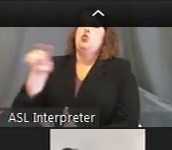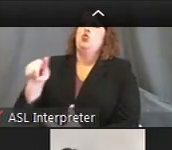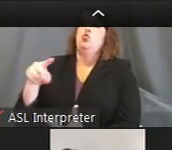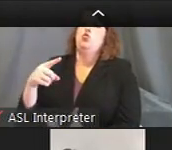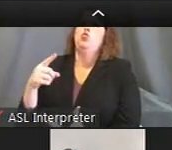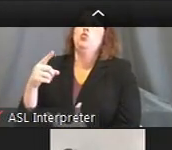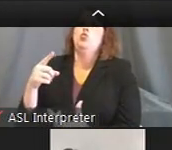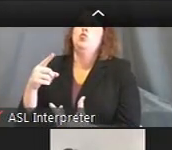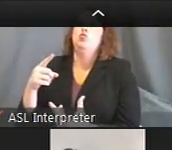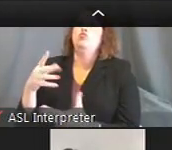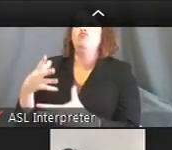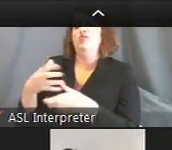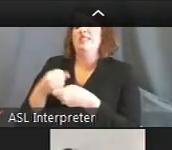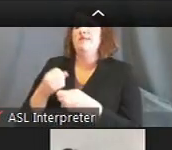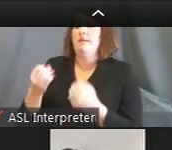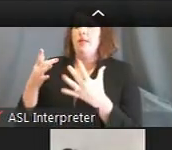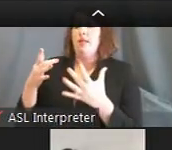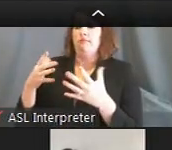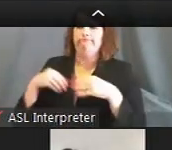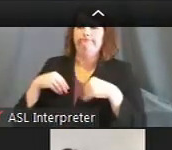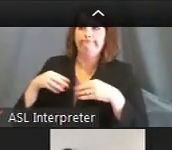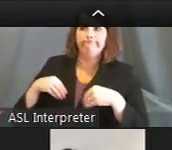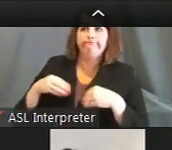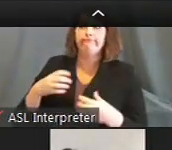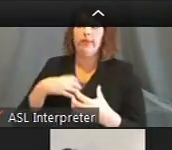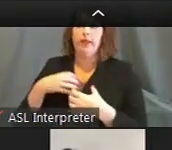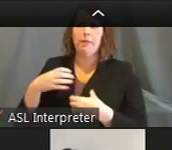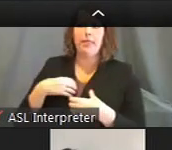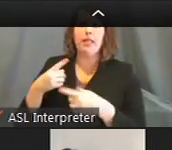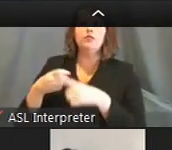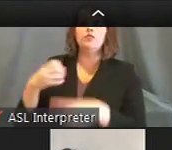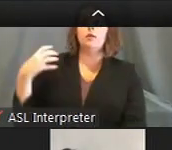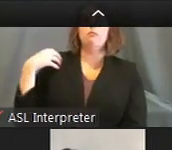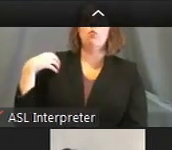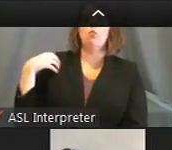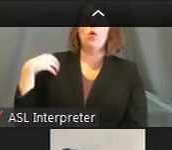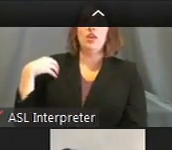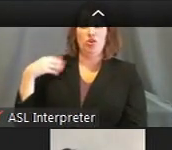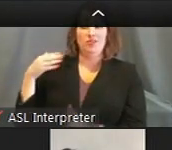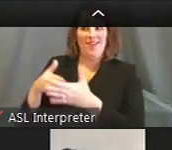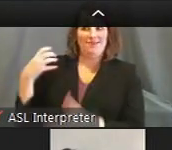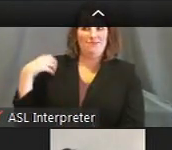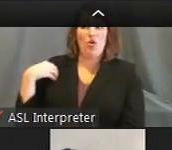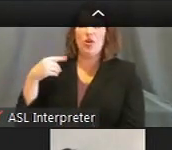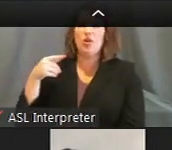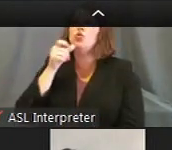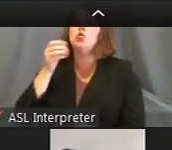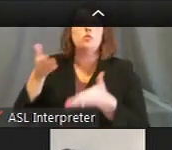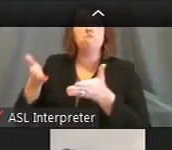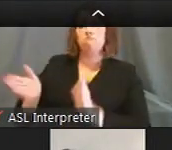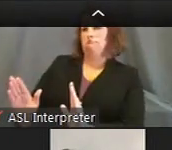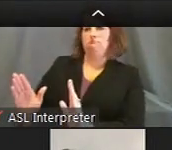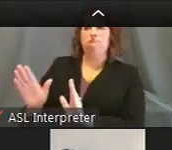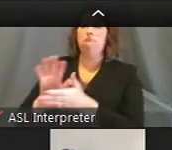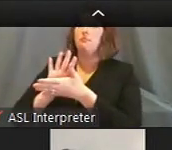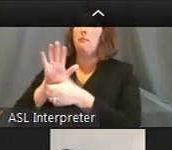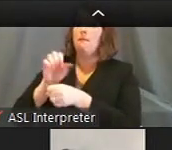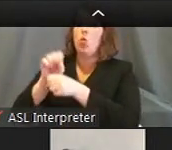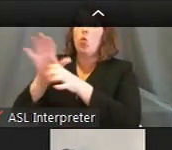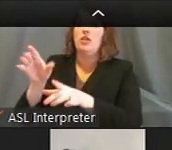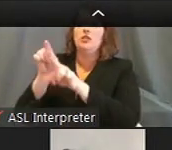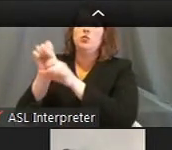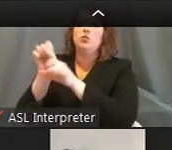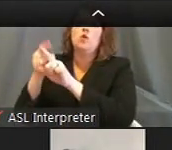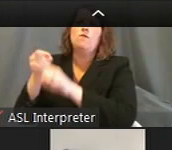Well, here's what we know in terms of the measures we're taking. Human beings, people spread the virus, spread the disease. So